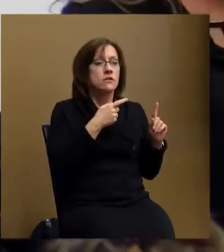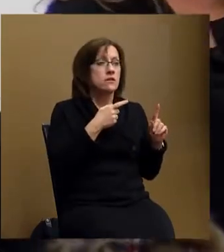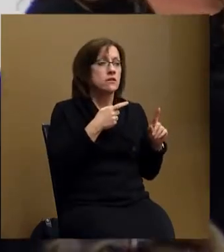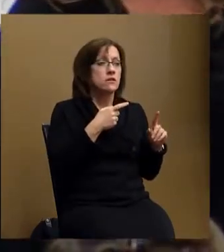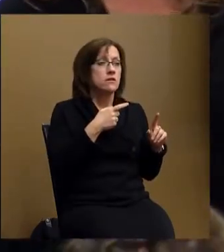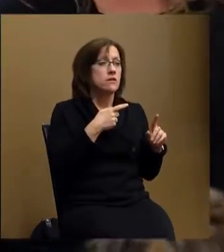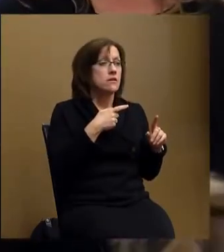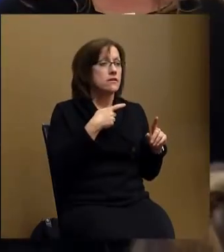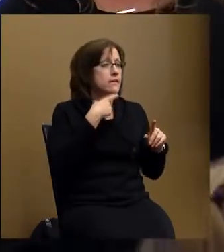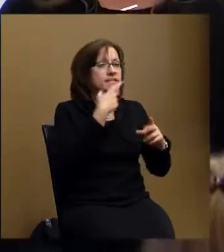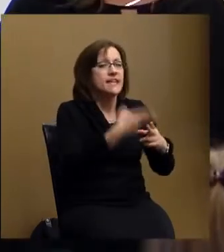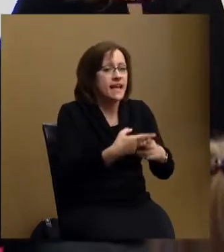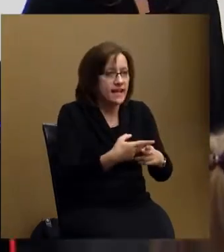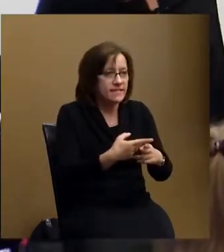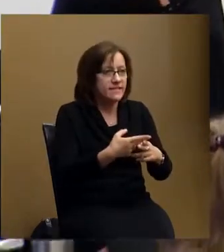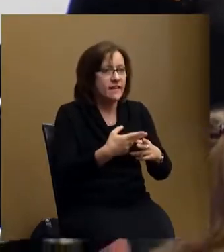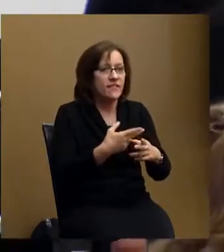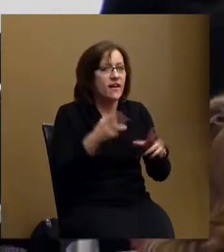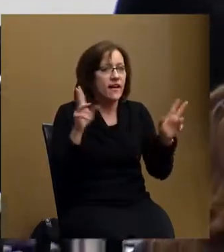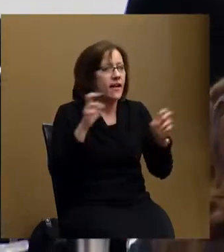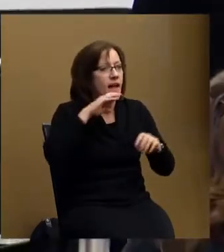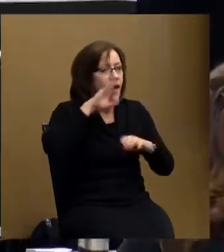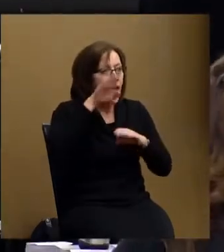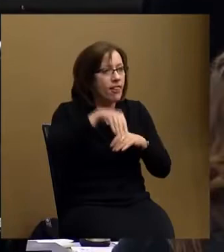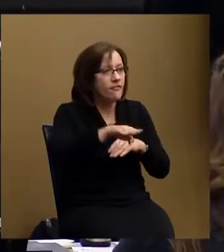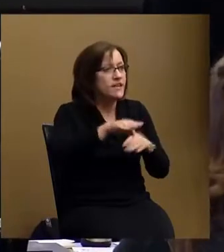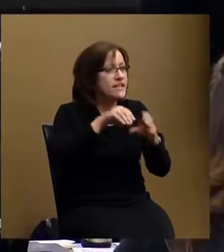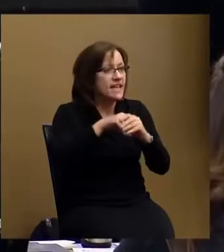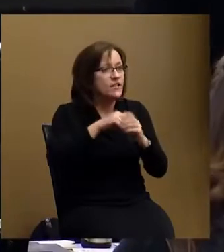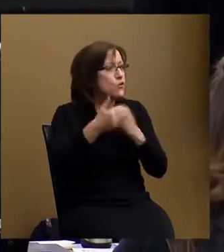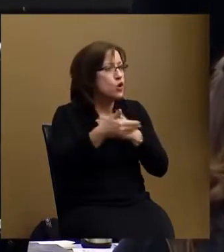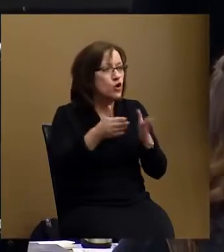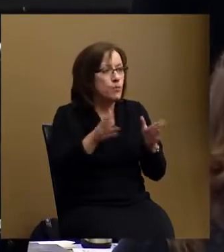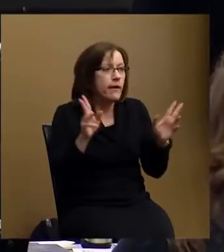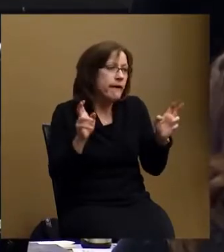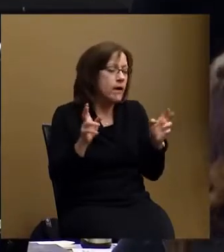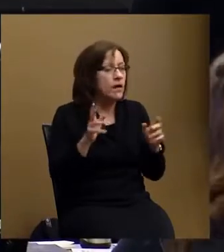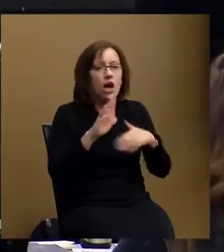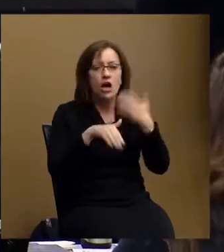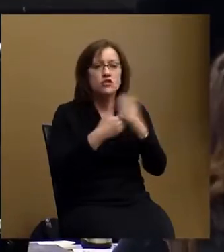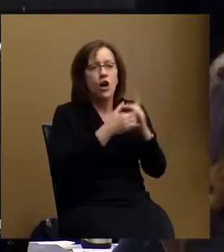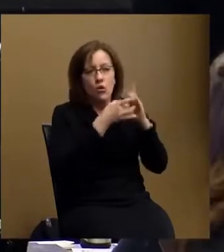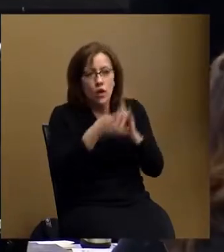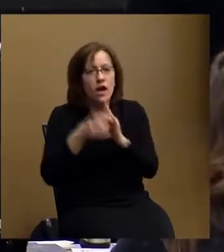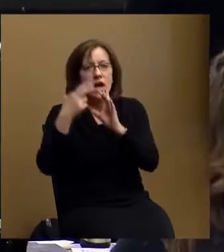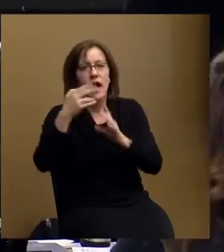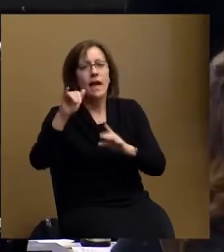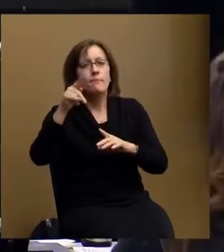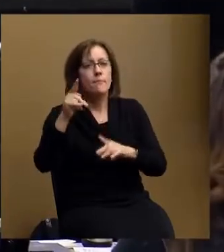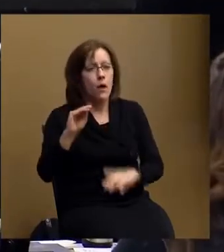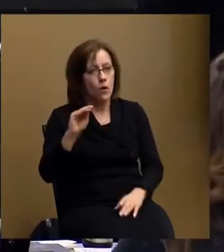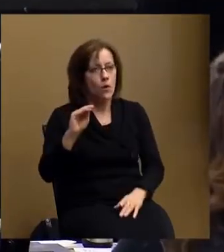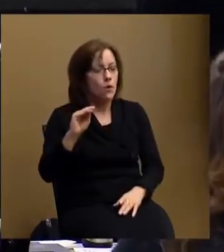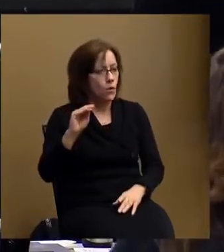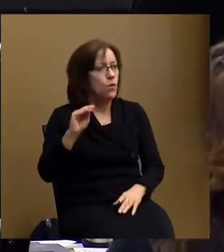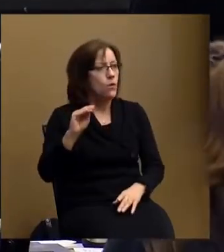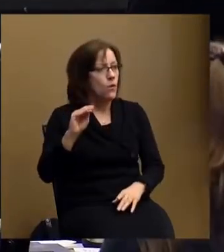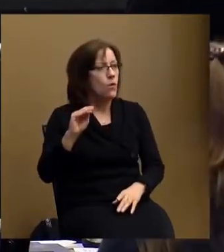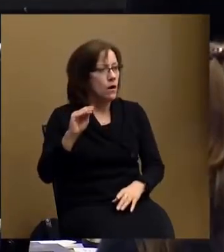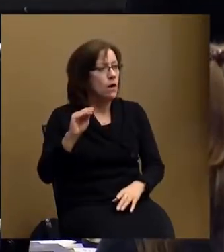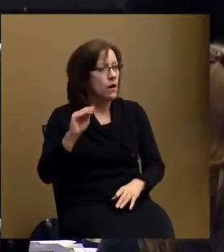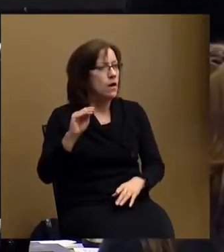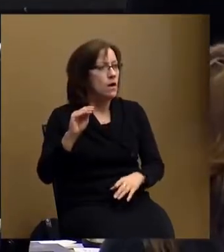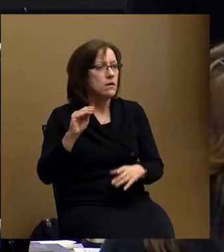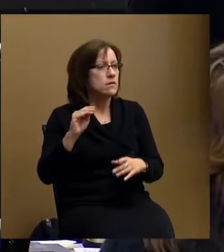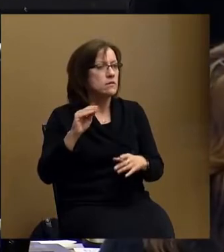here, that's all related to hypo. That's all a hypotactile thing. And so